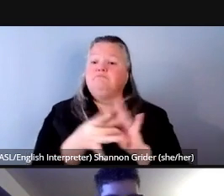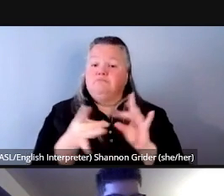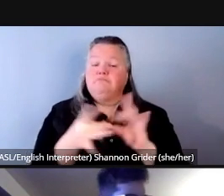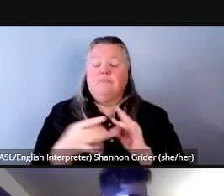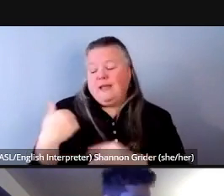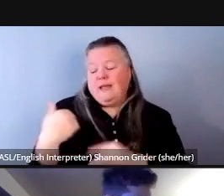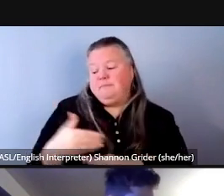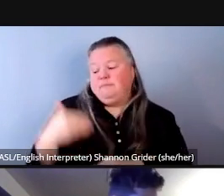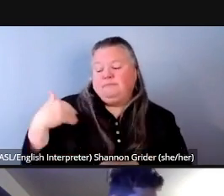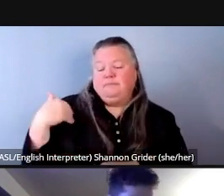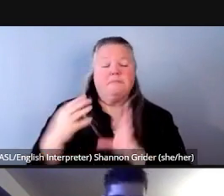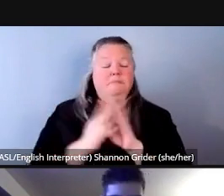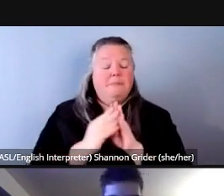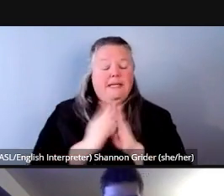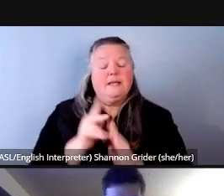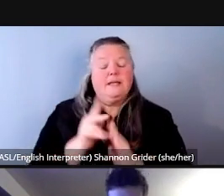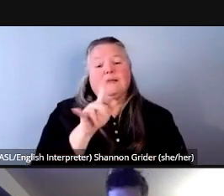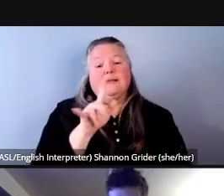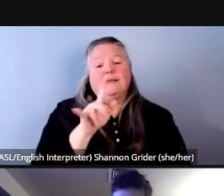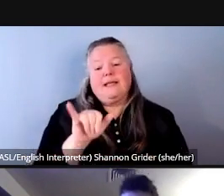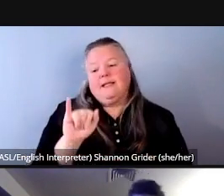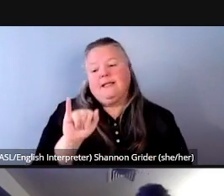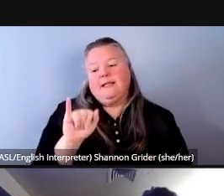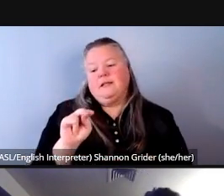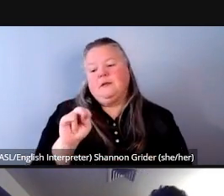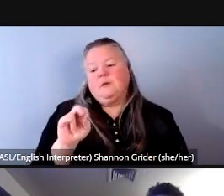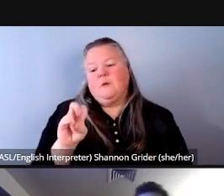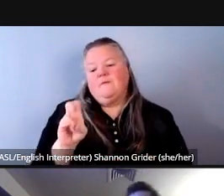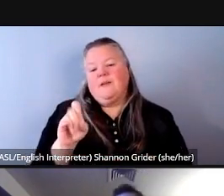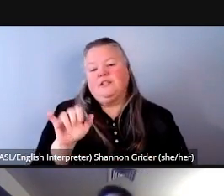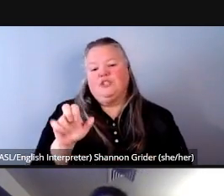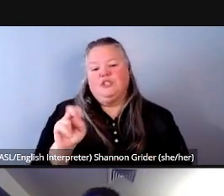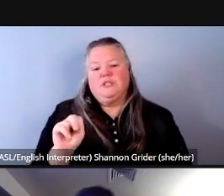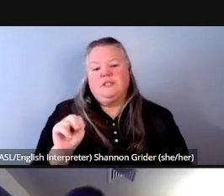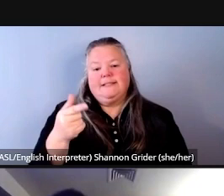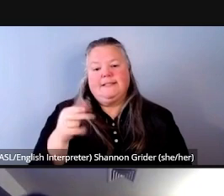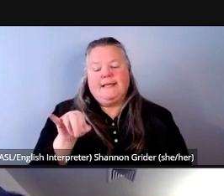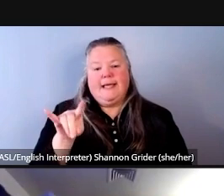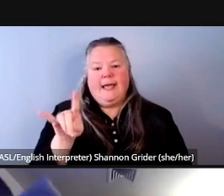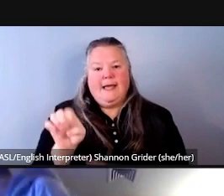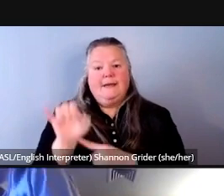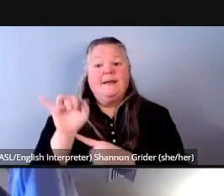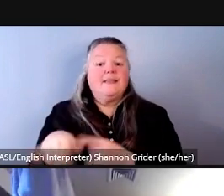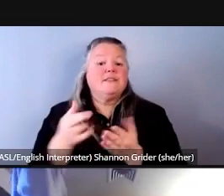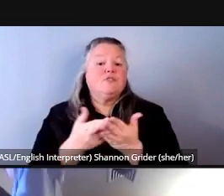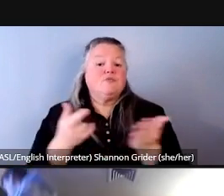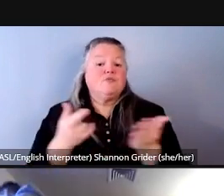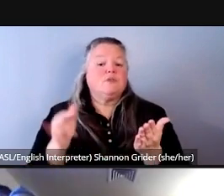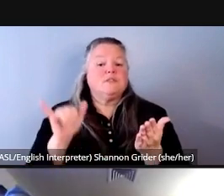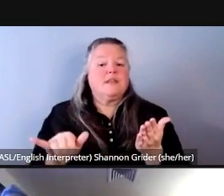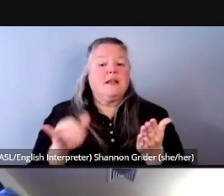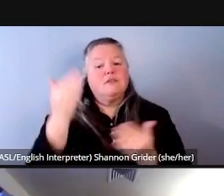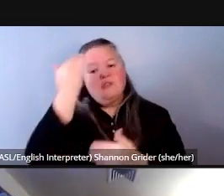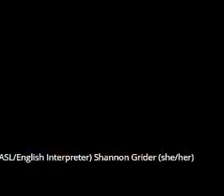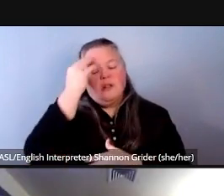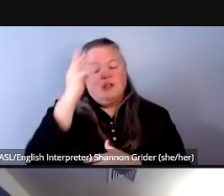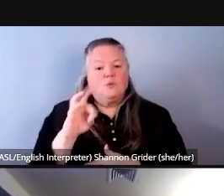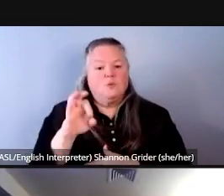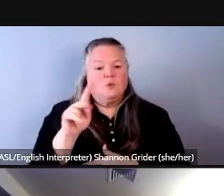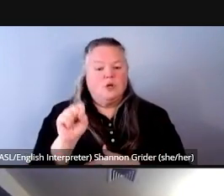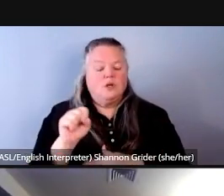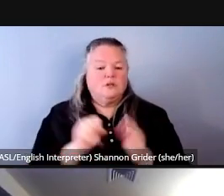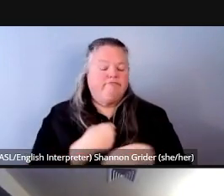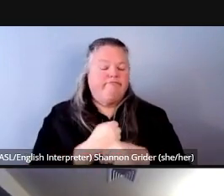previous meeting, Kentucky Innovation Guide. It was a resource that KnowledgeWorks was creating for the Kentucky Department